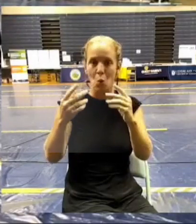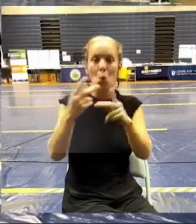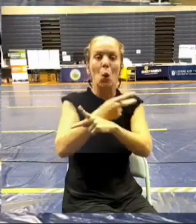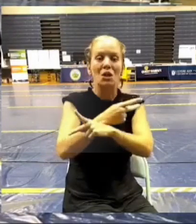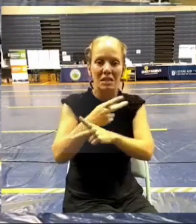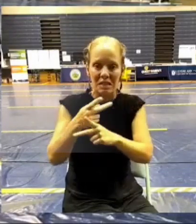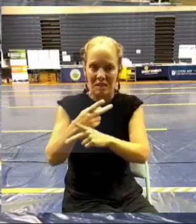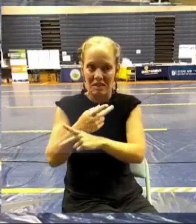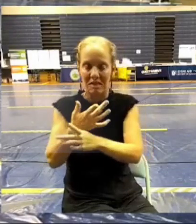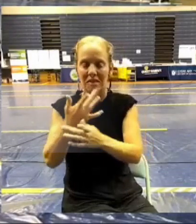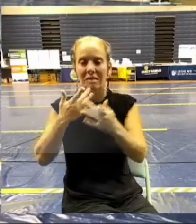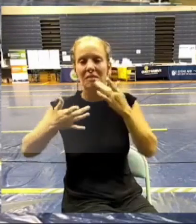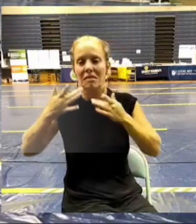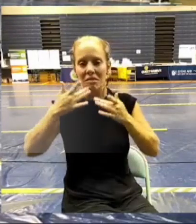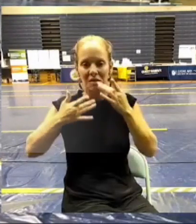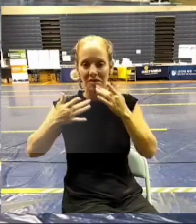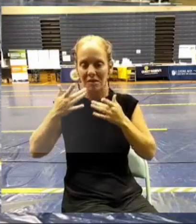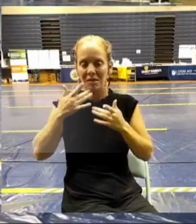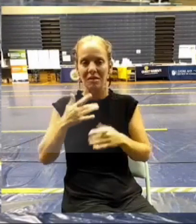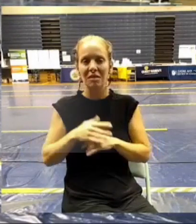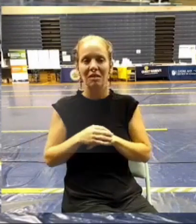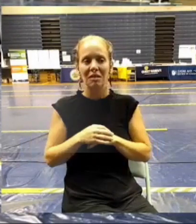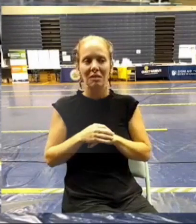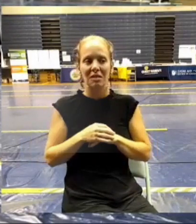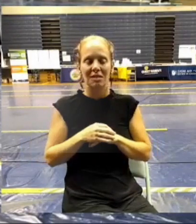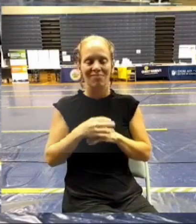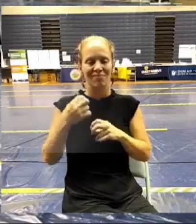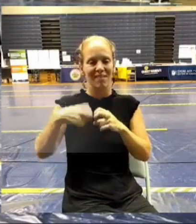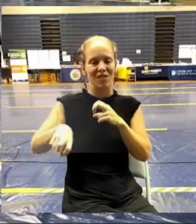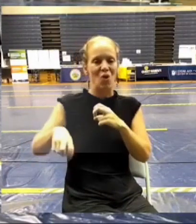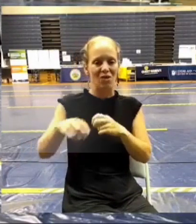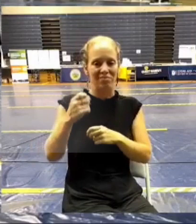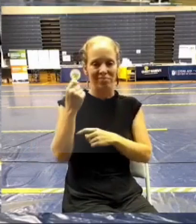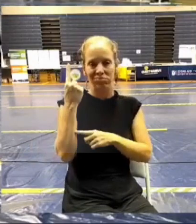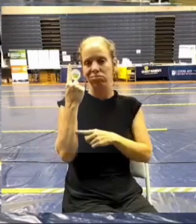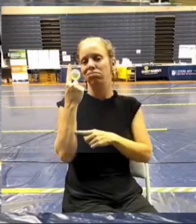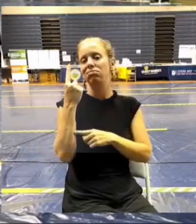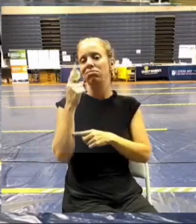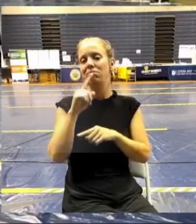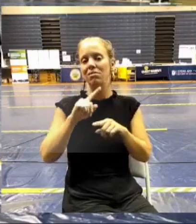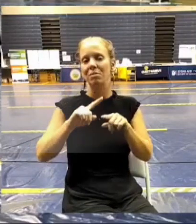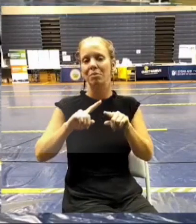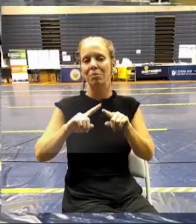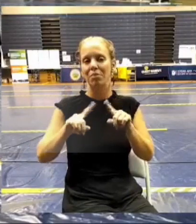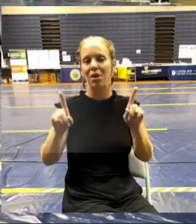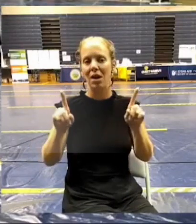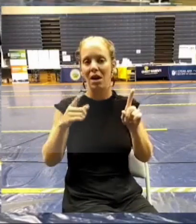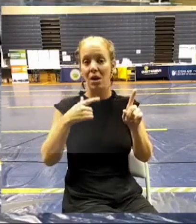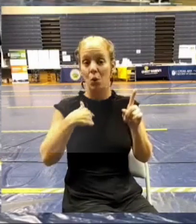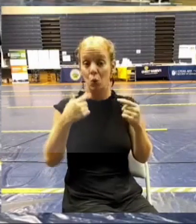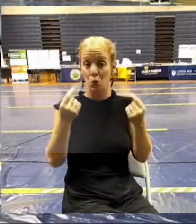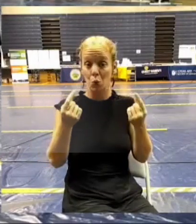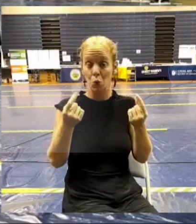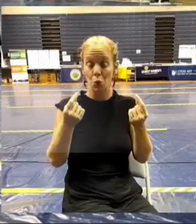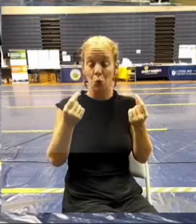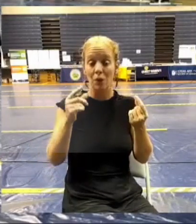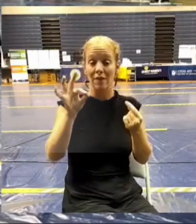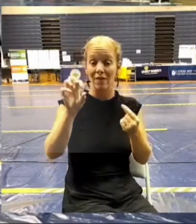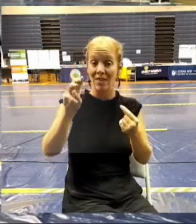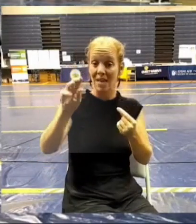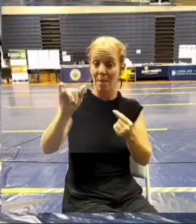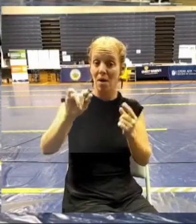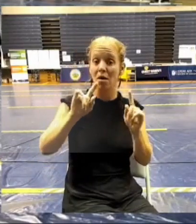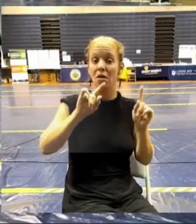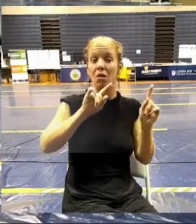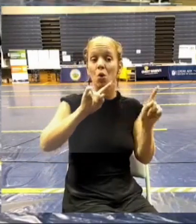limited affordable rents and difficult, and I hear you. One of the things we did is went out and leased as